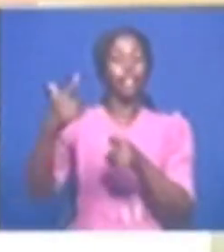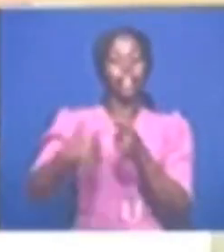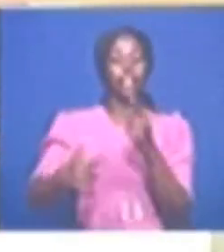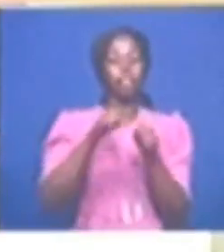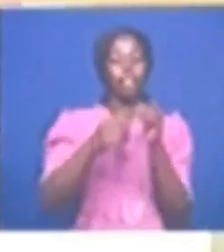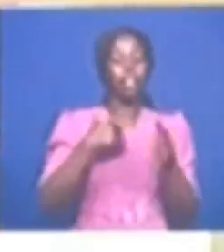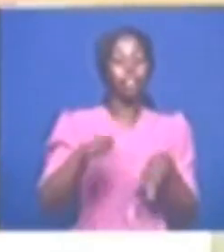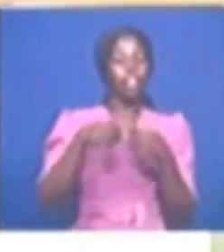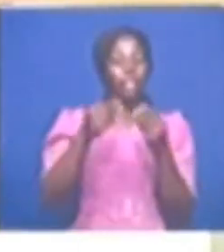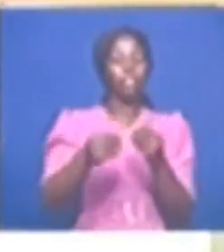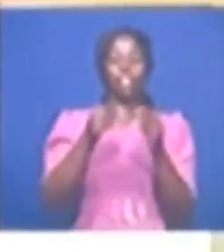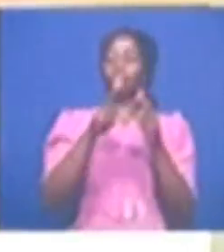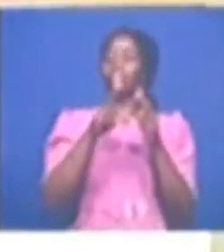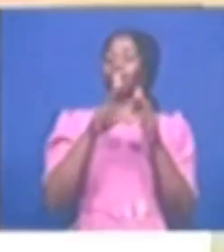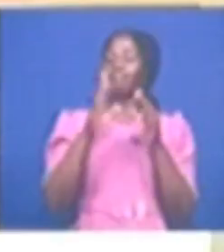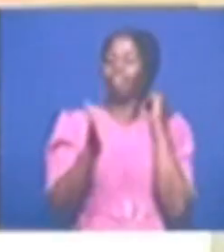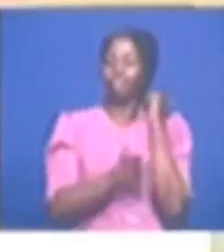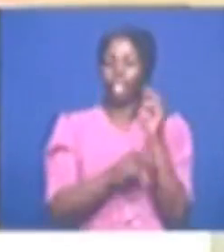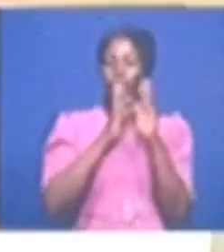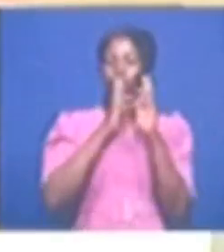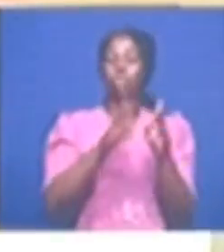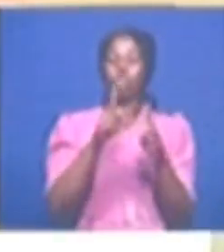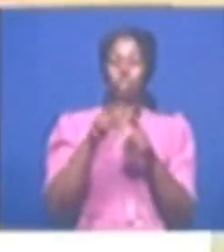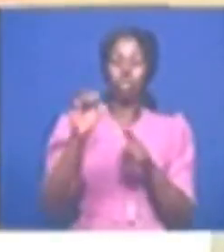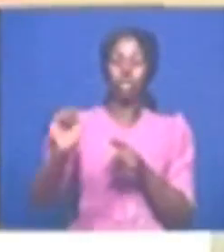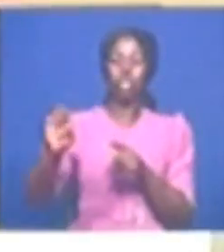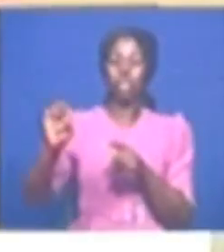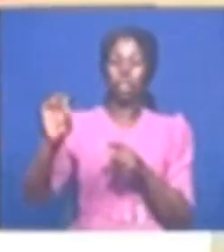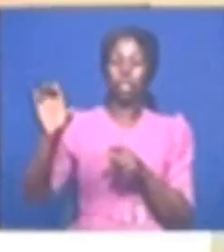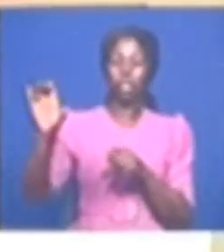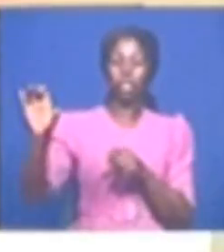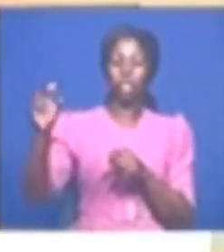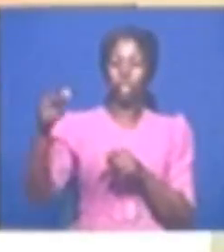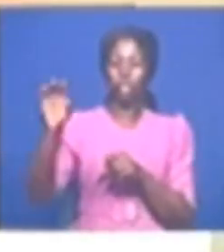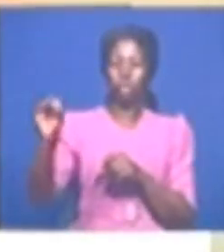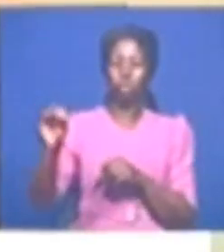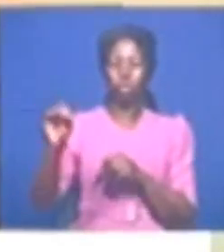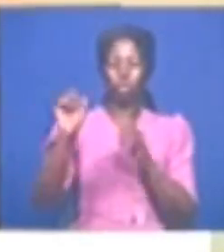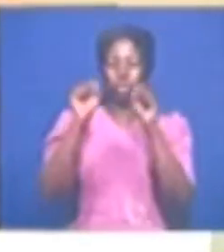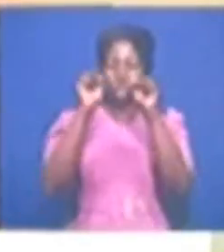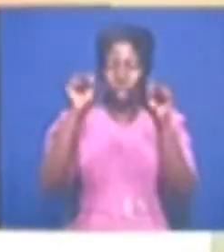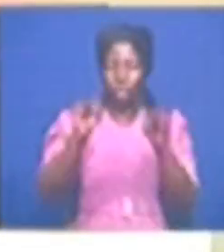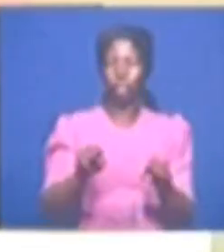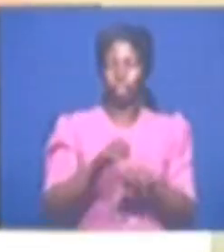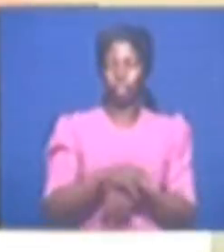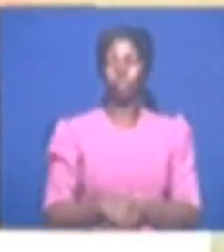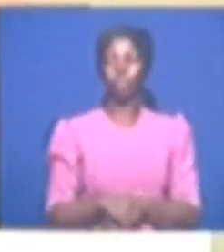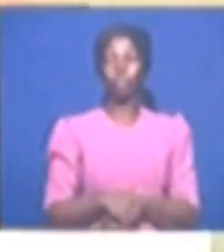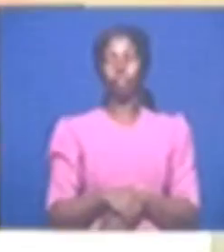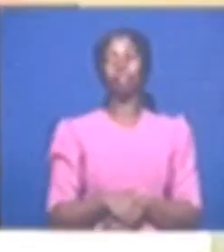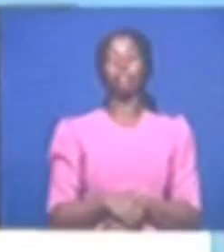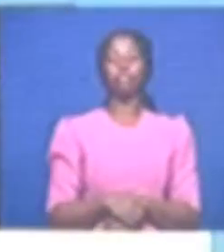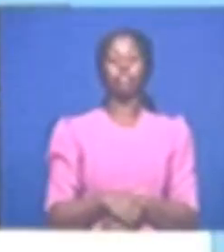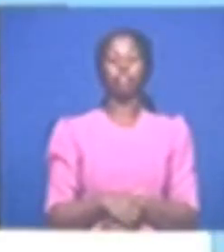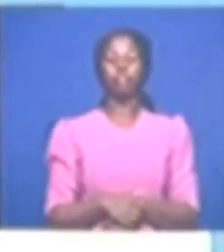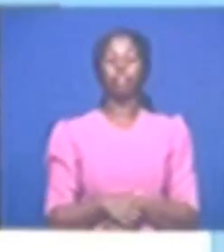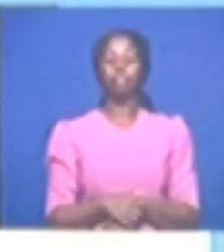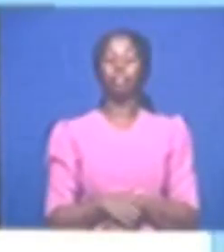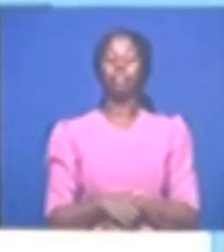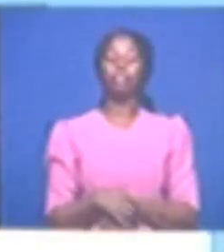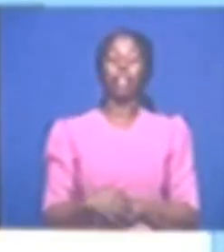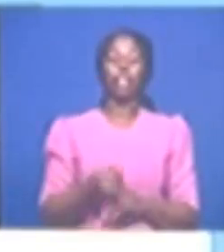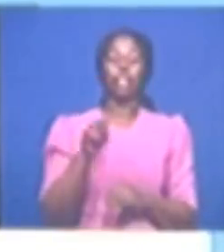the ecosystem, heightening efforts to eradicate marine pollution in the country as well as the whole world. The ripple effect